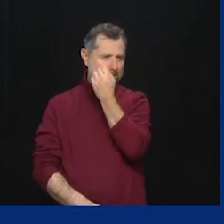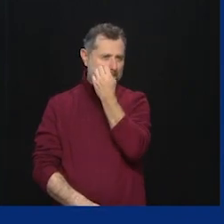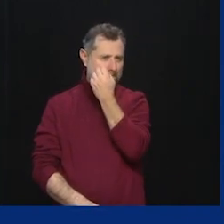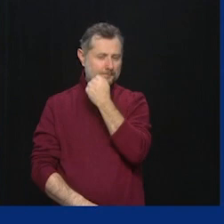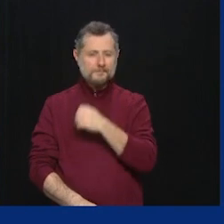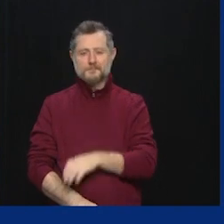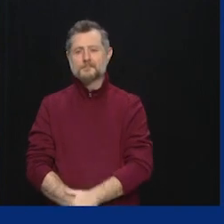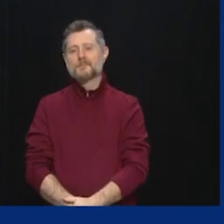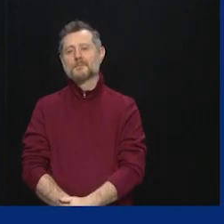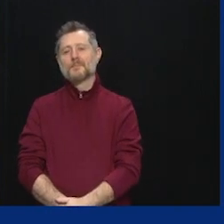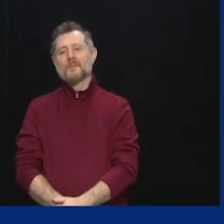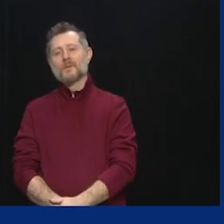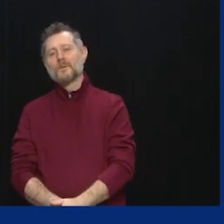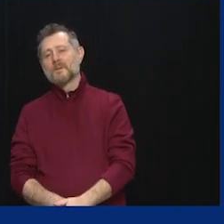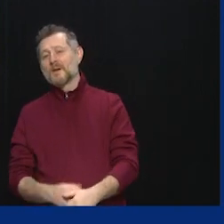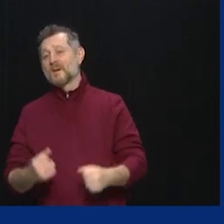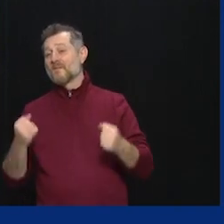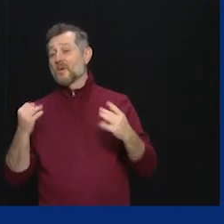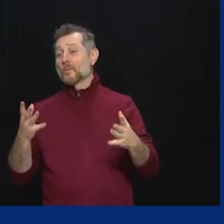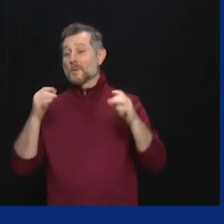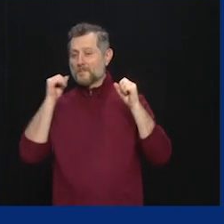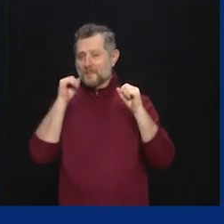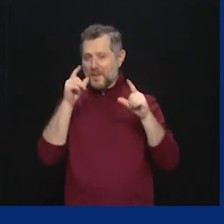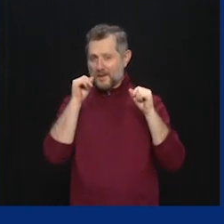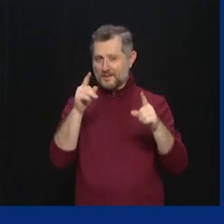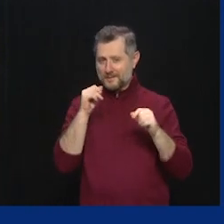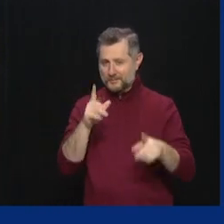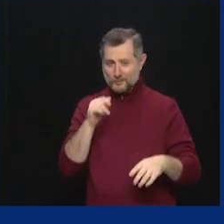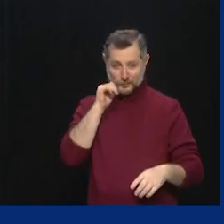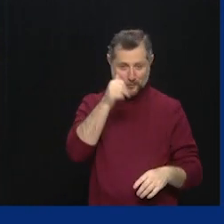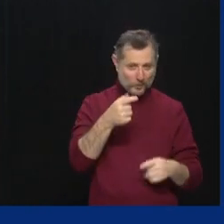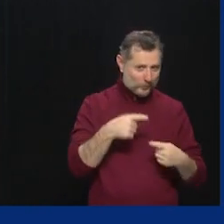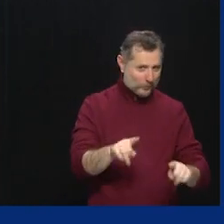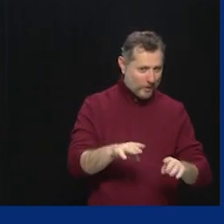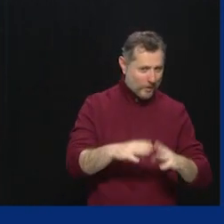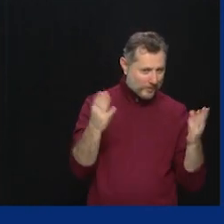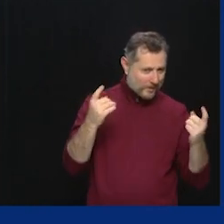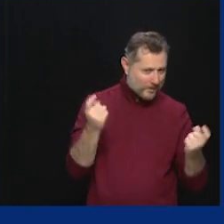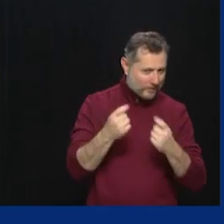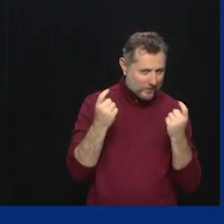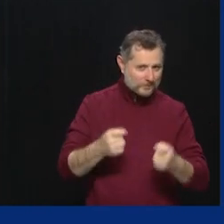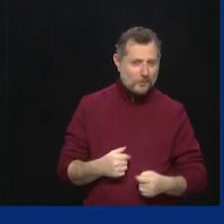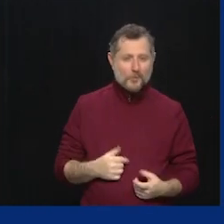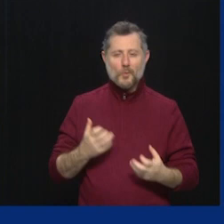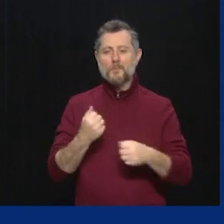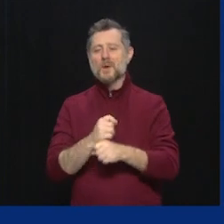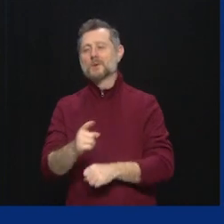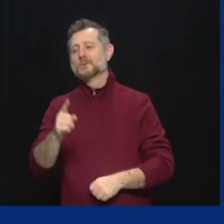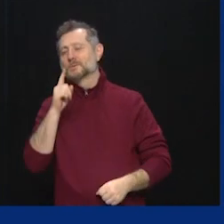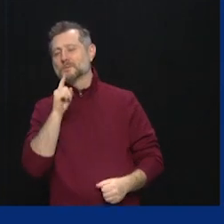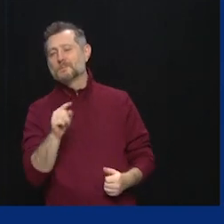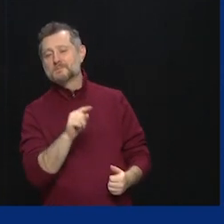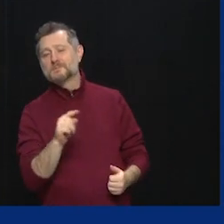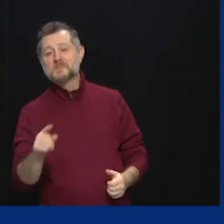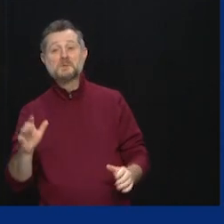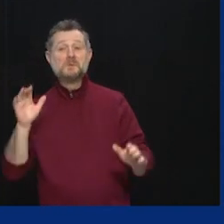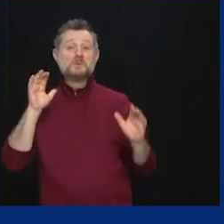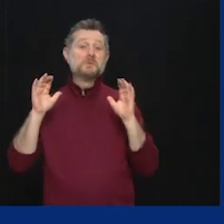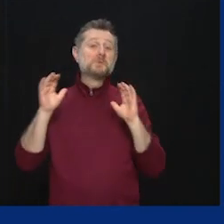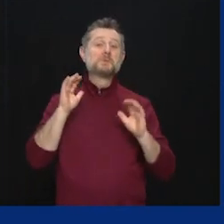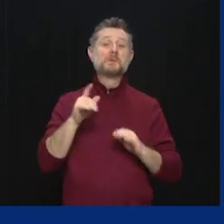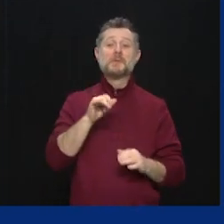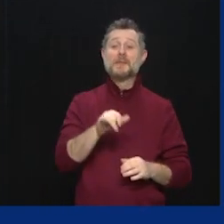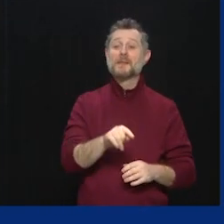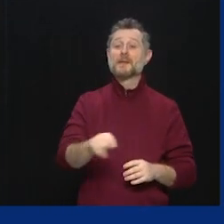We've got a lot of surprises tomorrow night in our opening ceremony, and we want to make sure that you stay tuned because these guys are going to play a major role